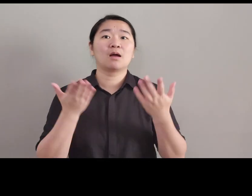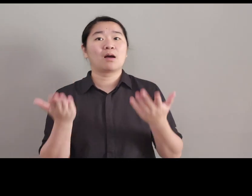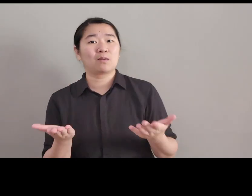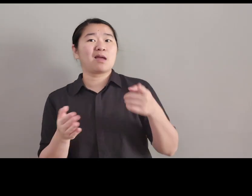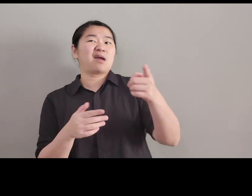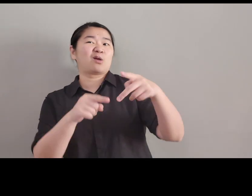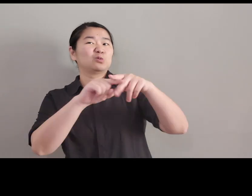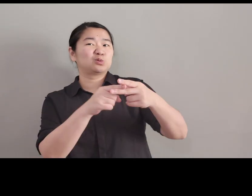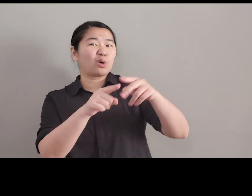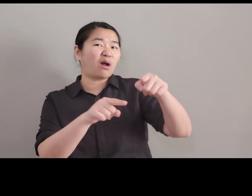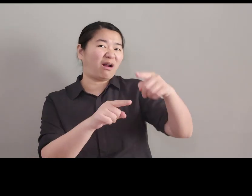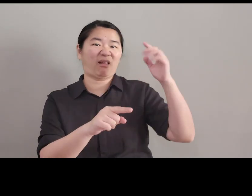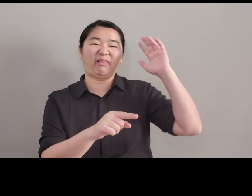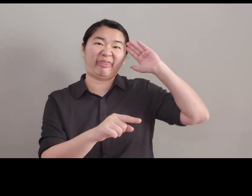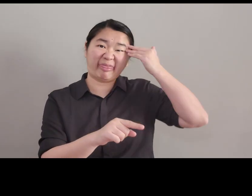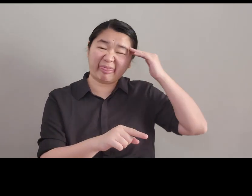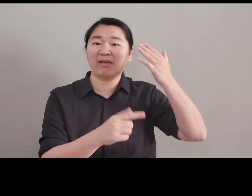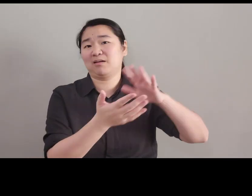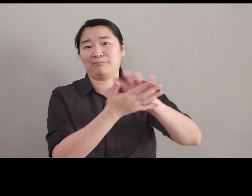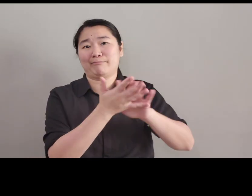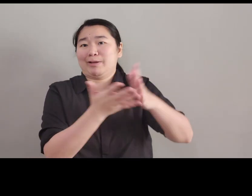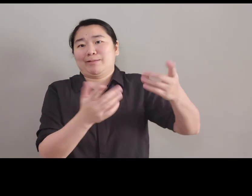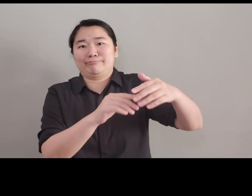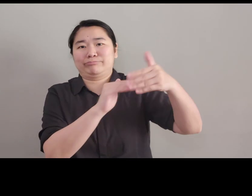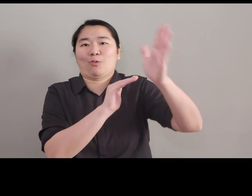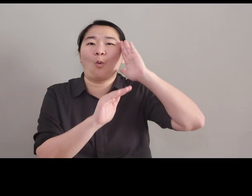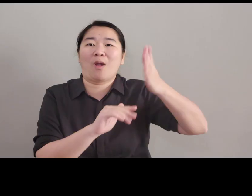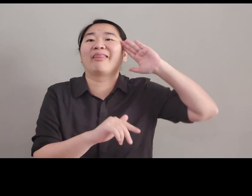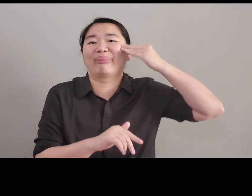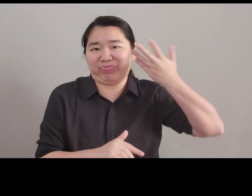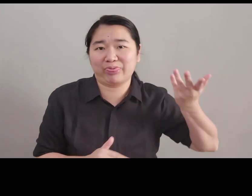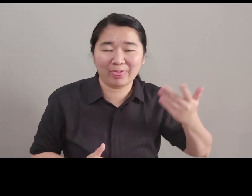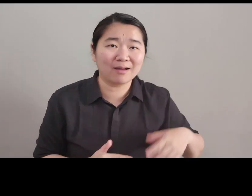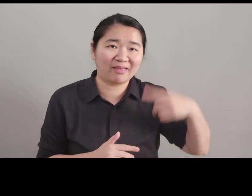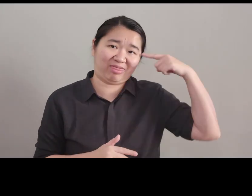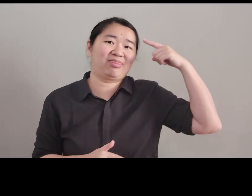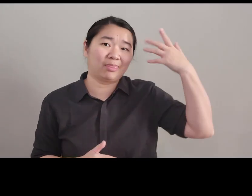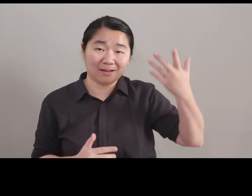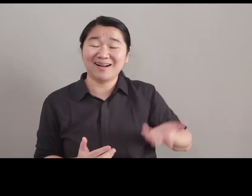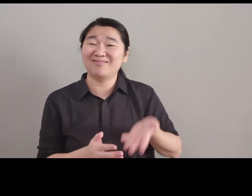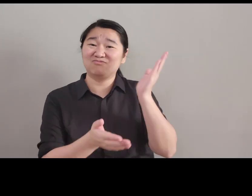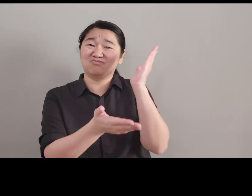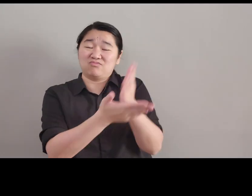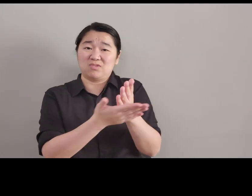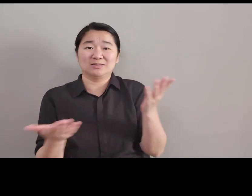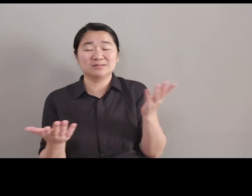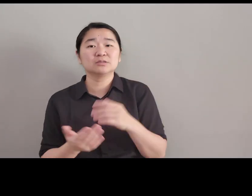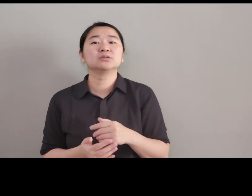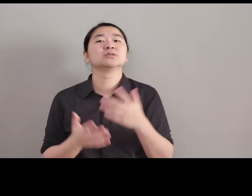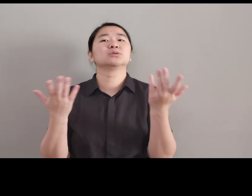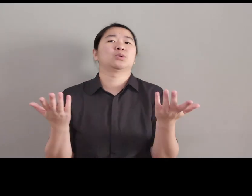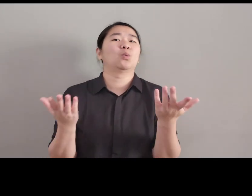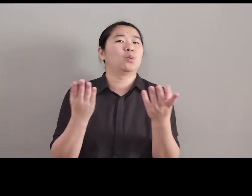So, and also I think that goes for AI as a whole, that people sometimes just believe whatever. That's not just for coding, but for any